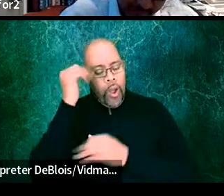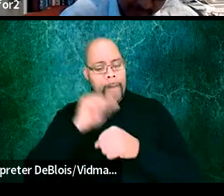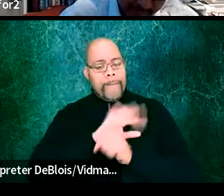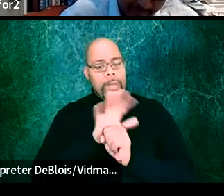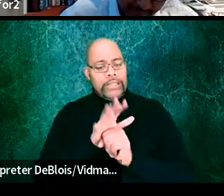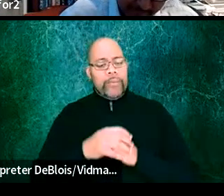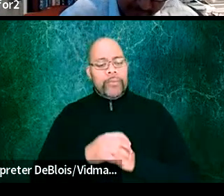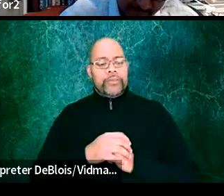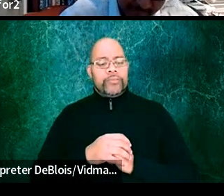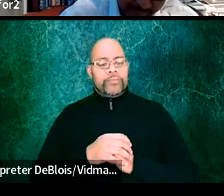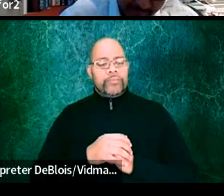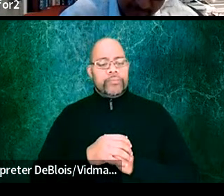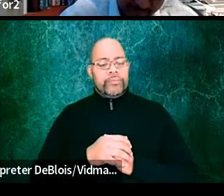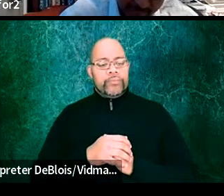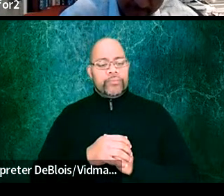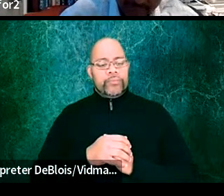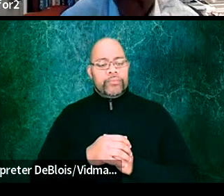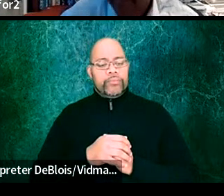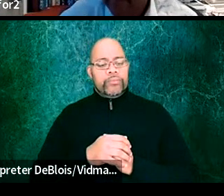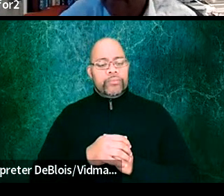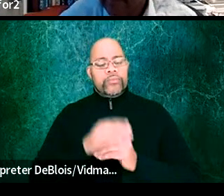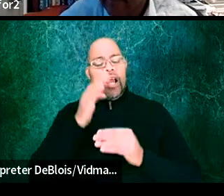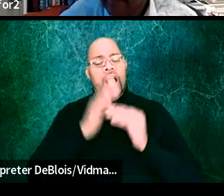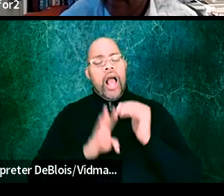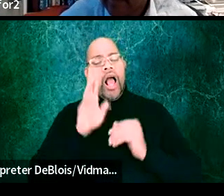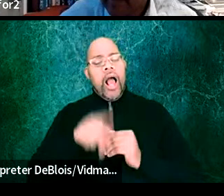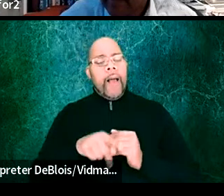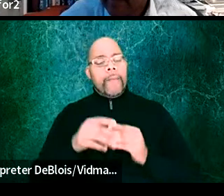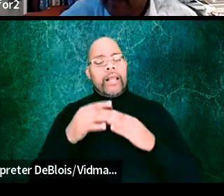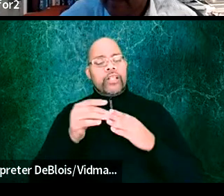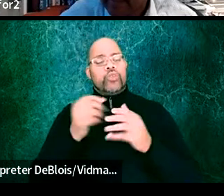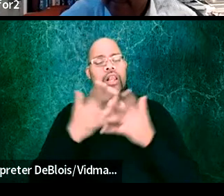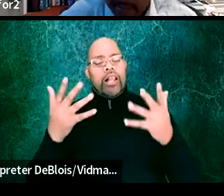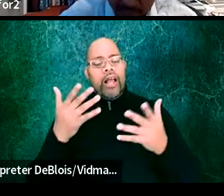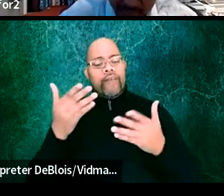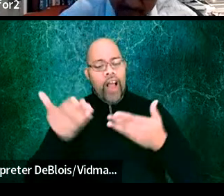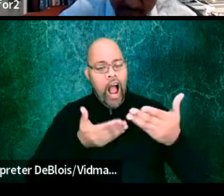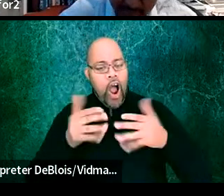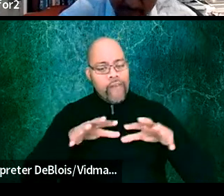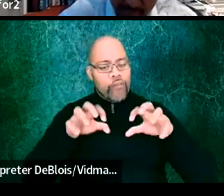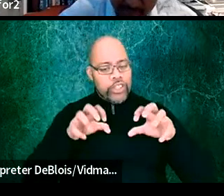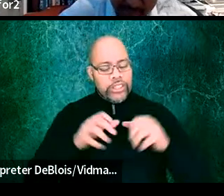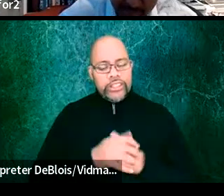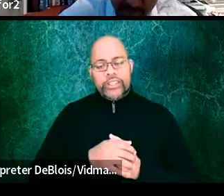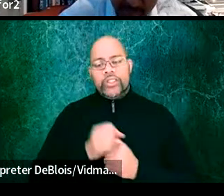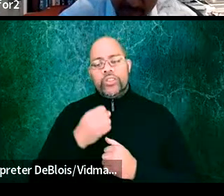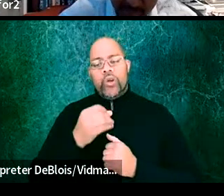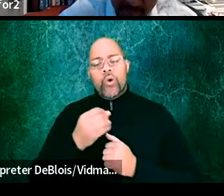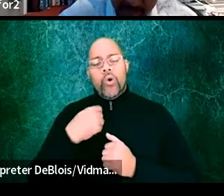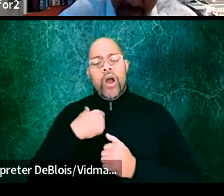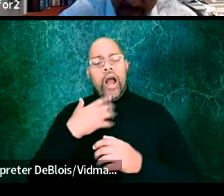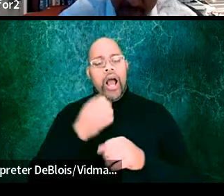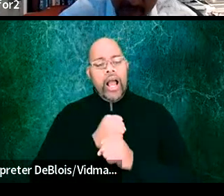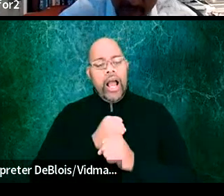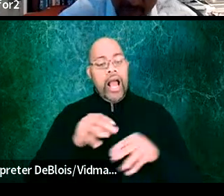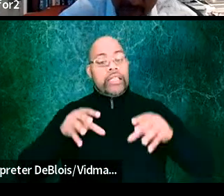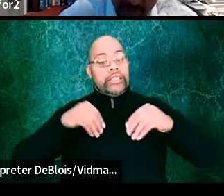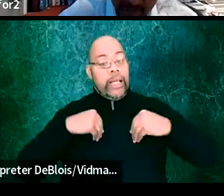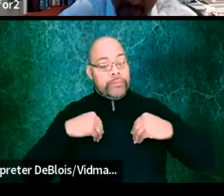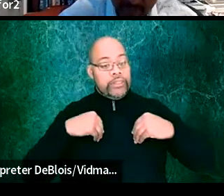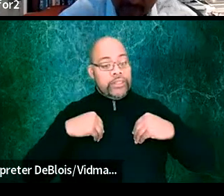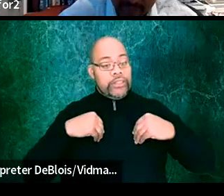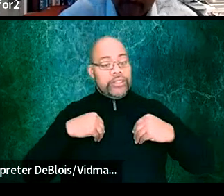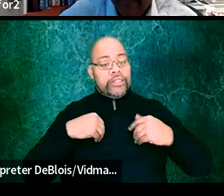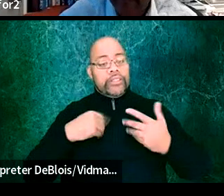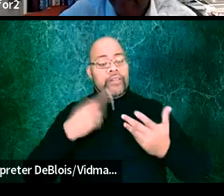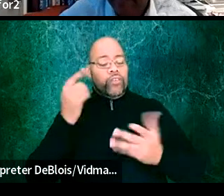pandemic ended up leading to a bunch of hiring freezes. So I got accepted, like